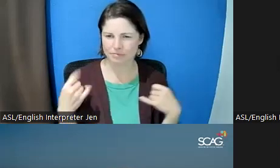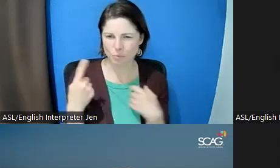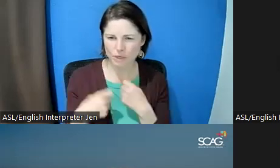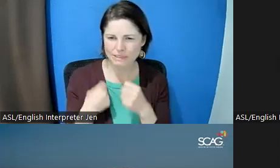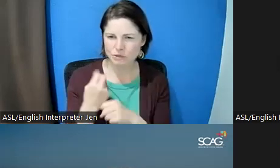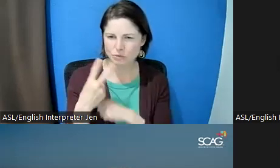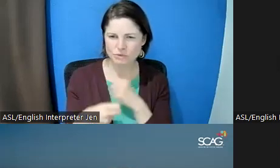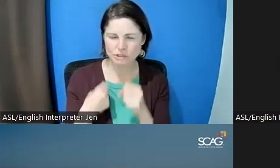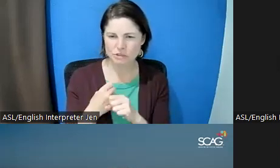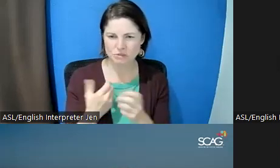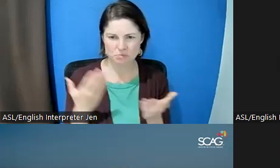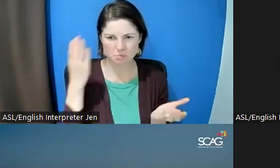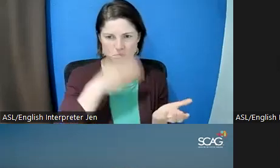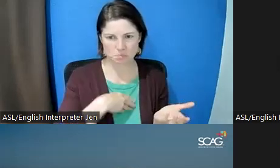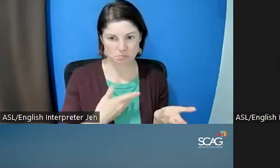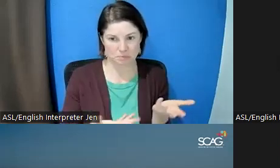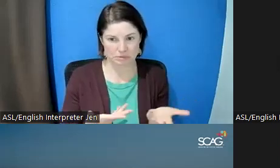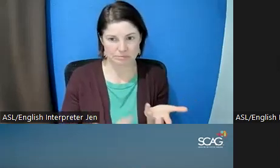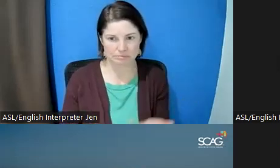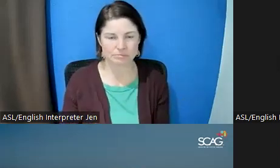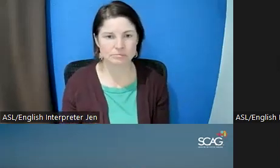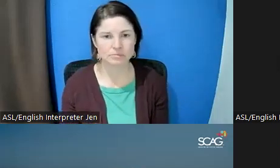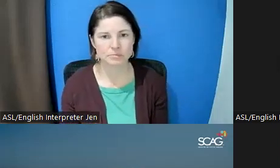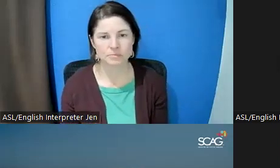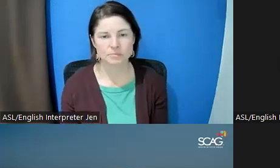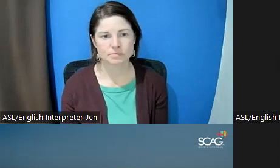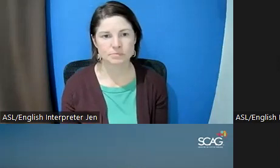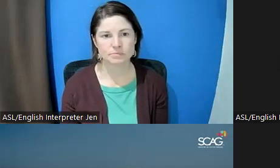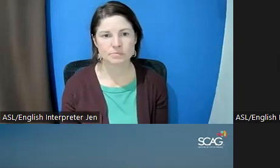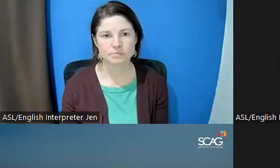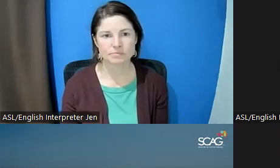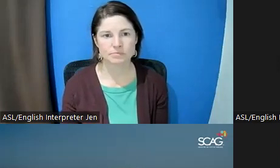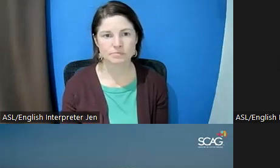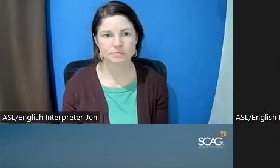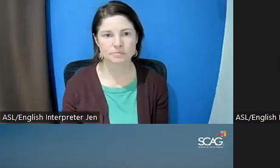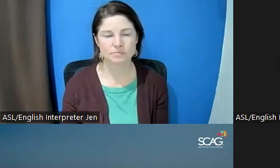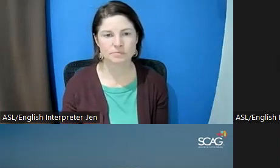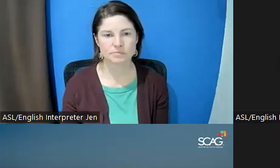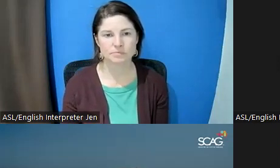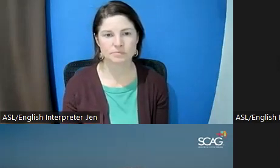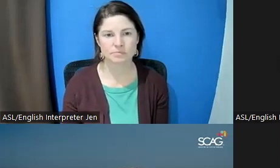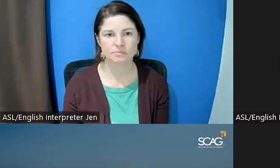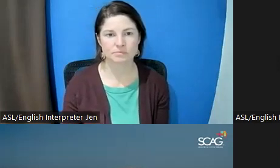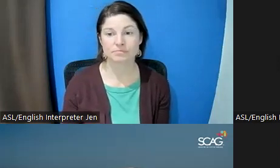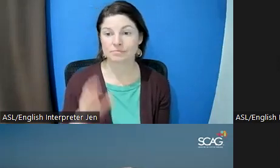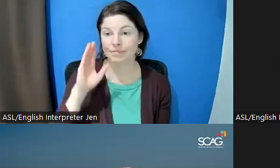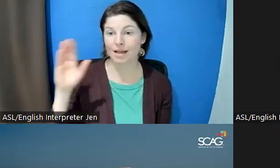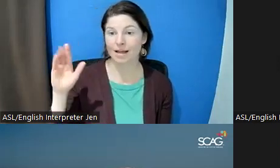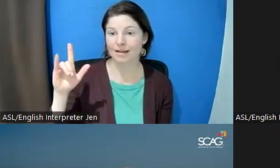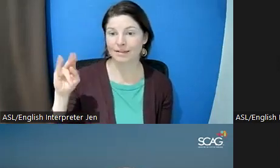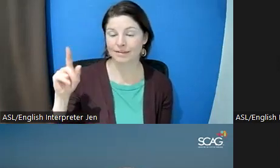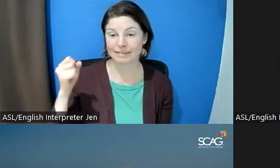see that. I might have missed it. Hi, Linda. Thank you. This is a very short project